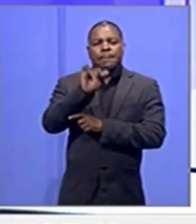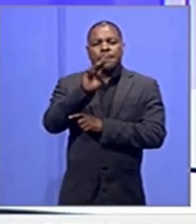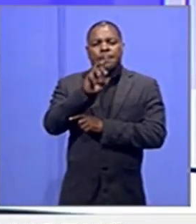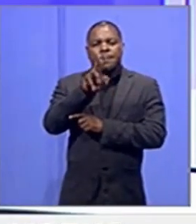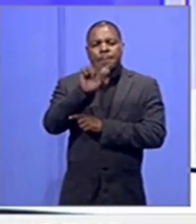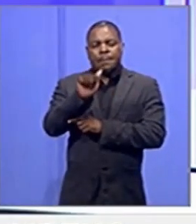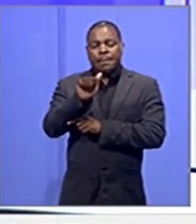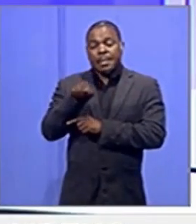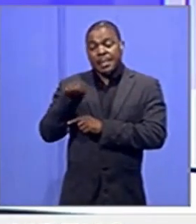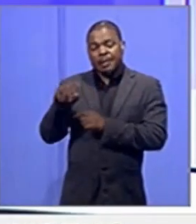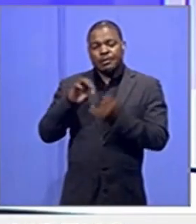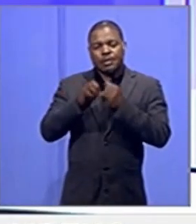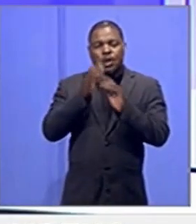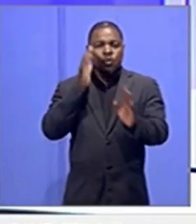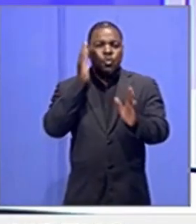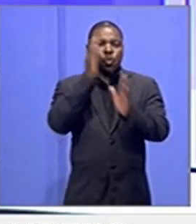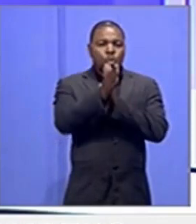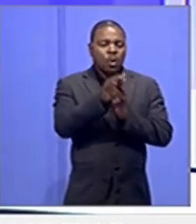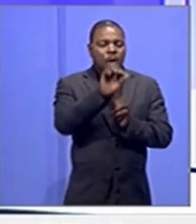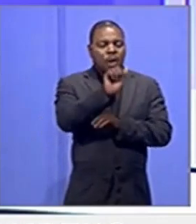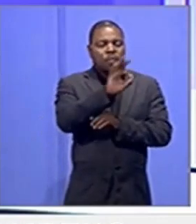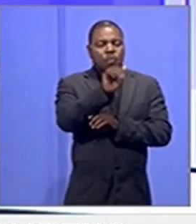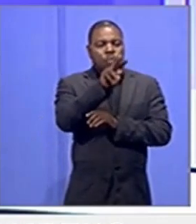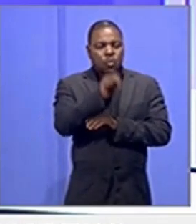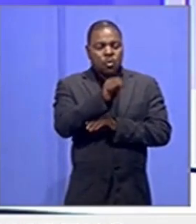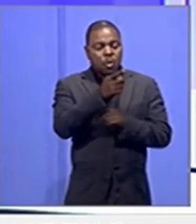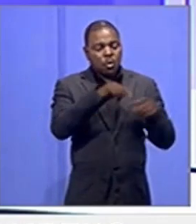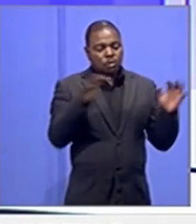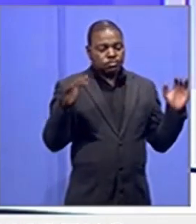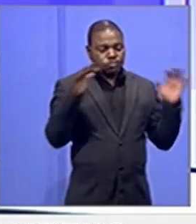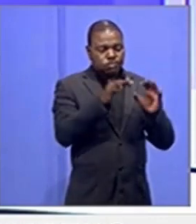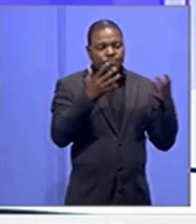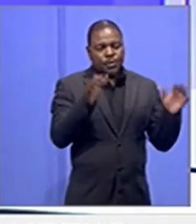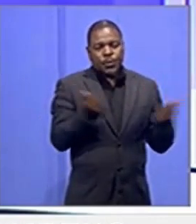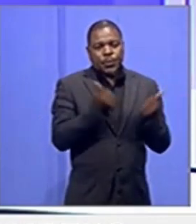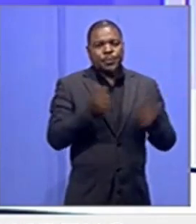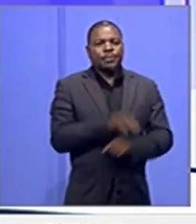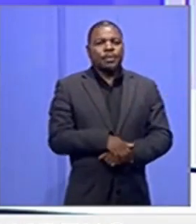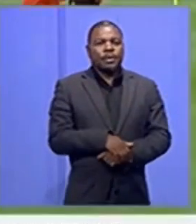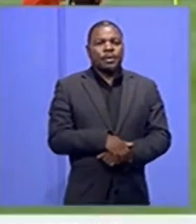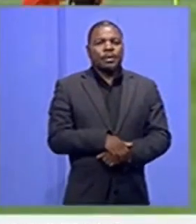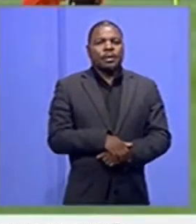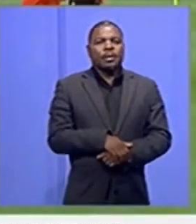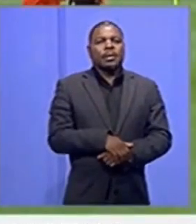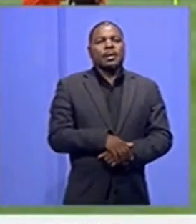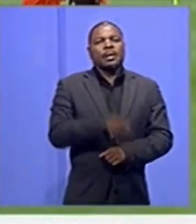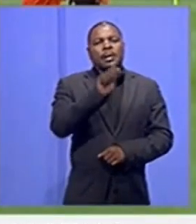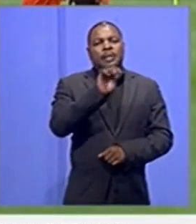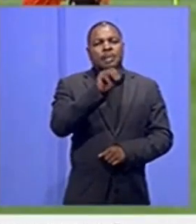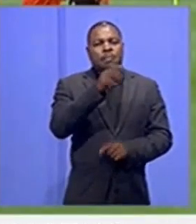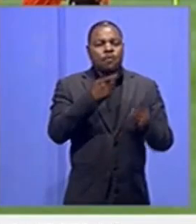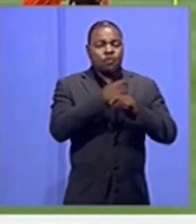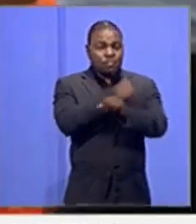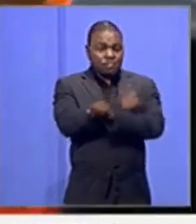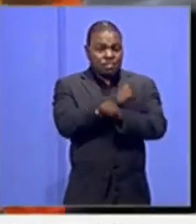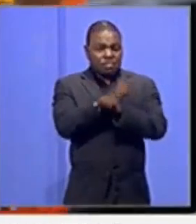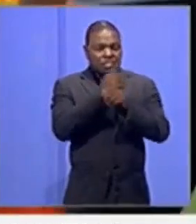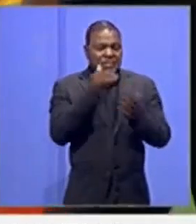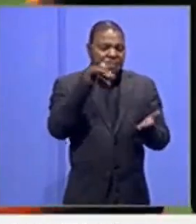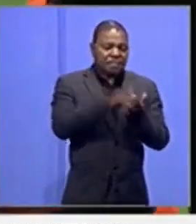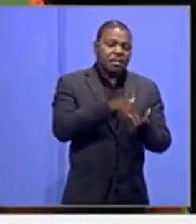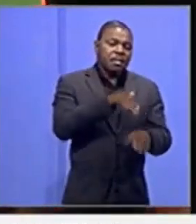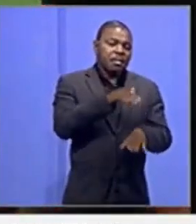Africa Cup of Nations ka Labohlano ba gorogile kampeng ya tlhahlo. Miguel Team wa Orlando Pirates o fihlile kampeng morago